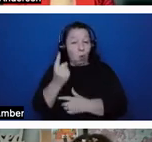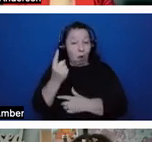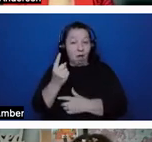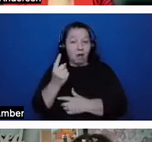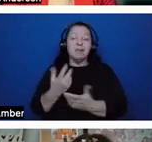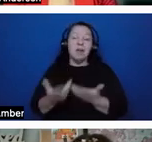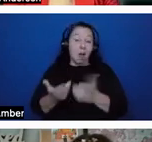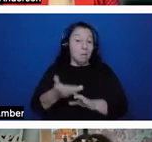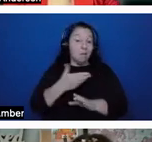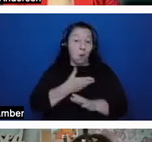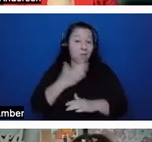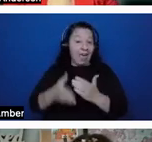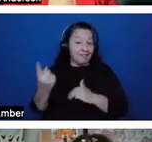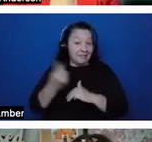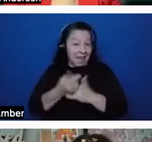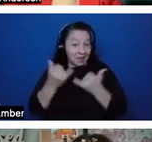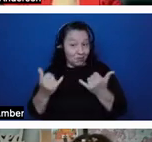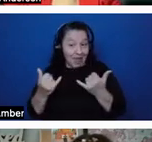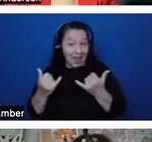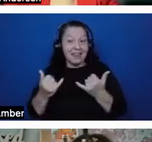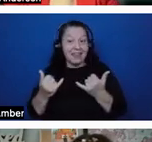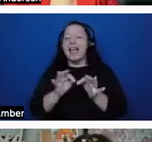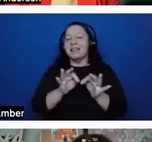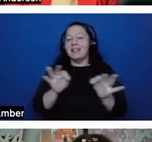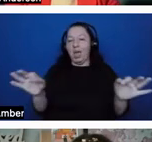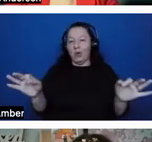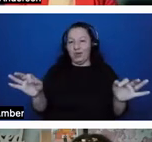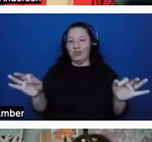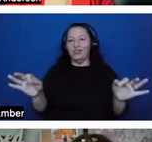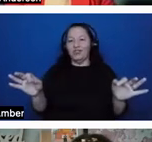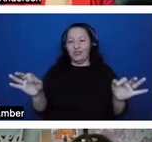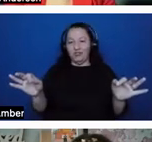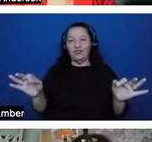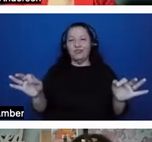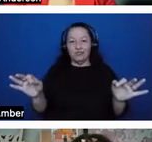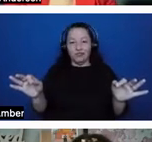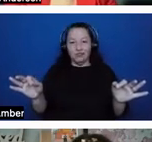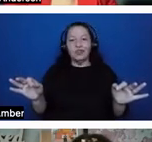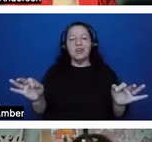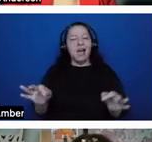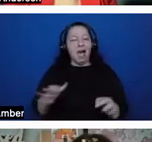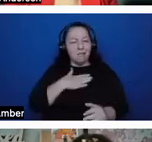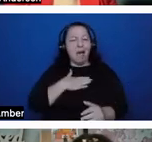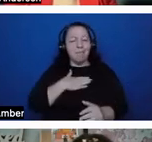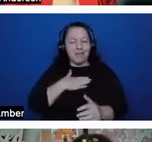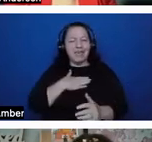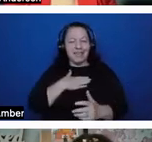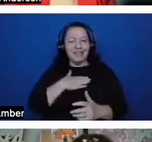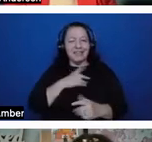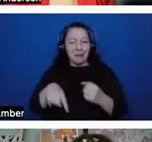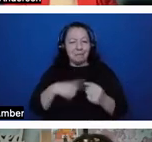day is over, is language. And so I'm glad for what we've already talked about so far today about